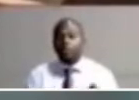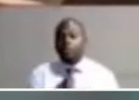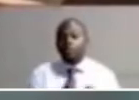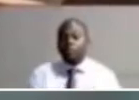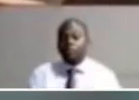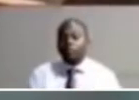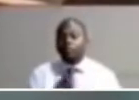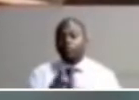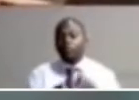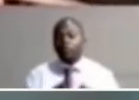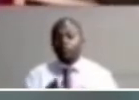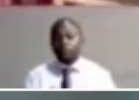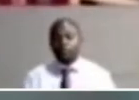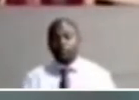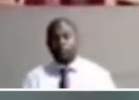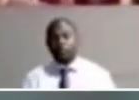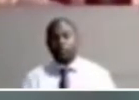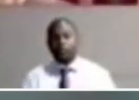into the population.